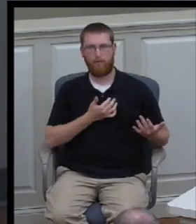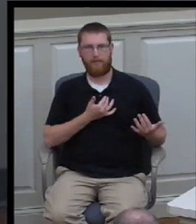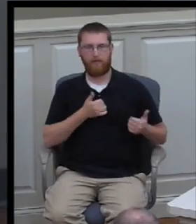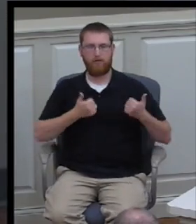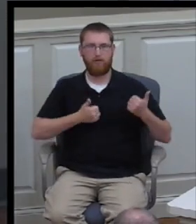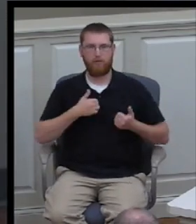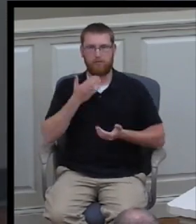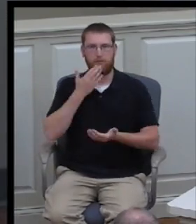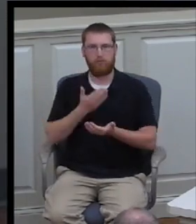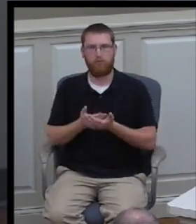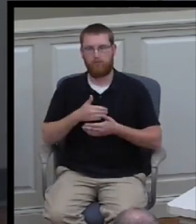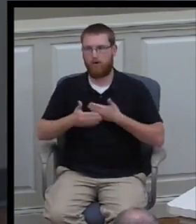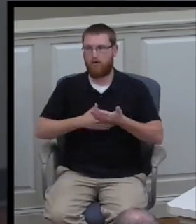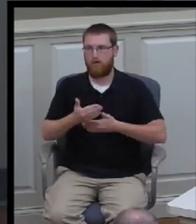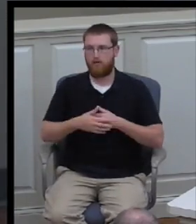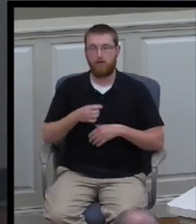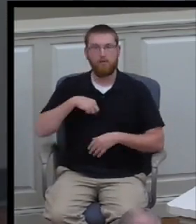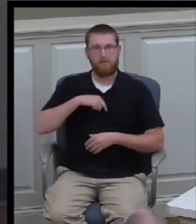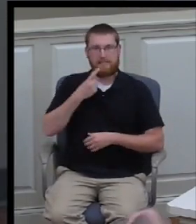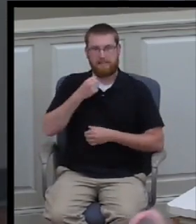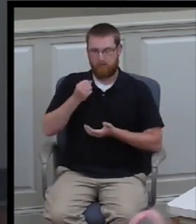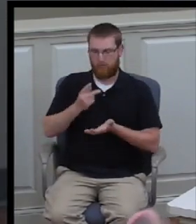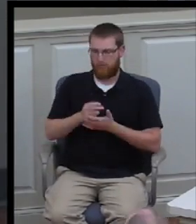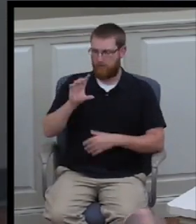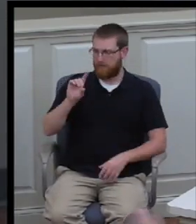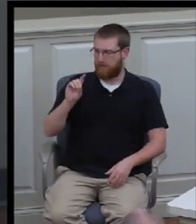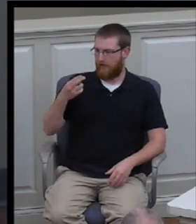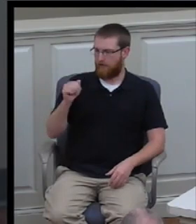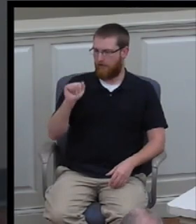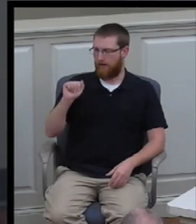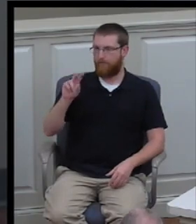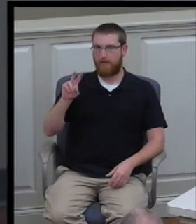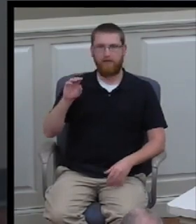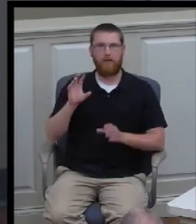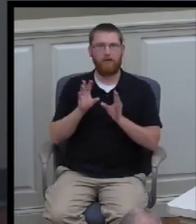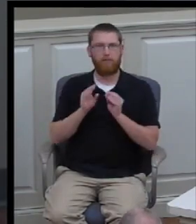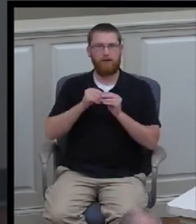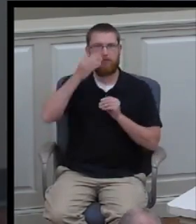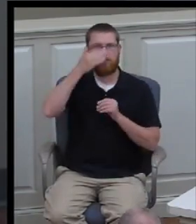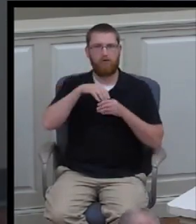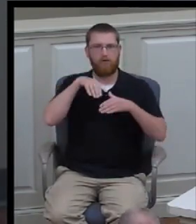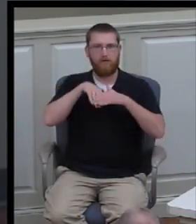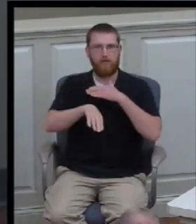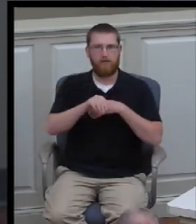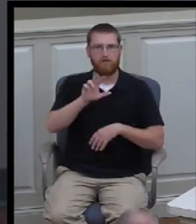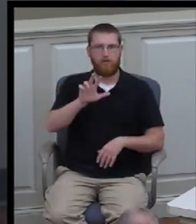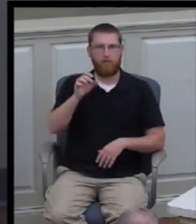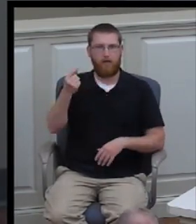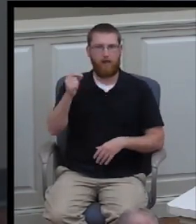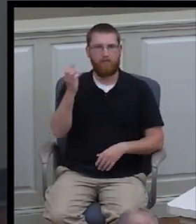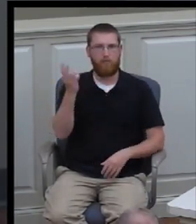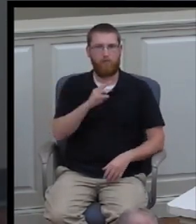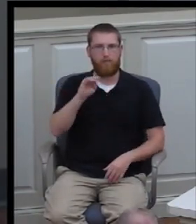good. And we just approved in the DAHB meeting the front entrance to that 311 West Main